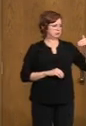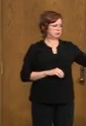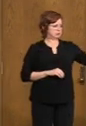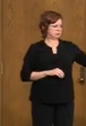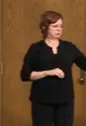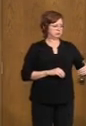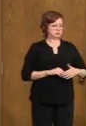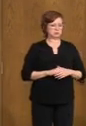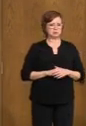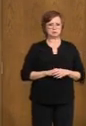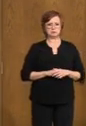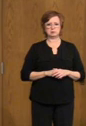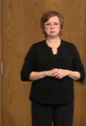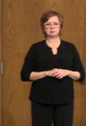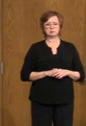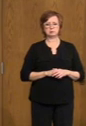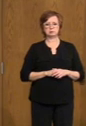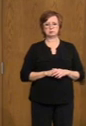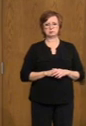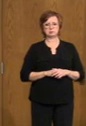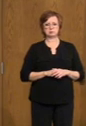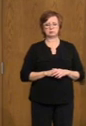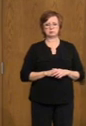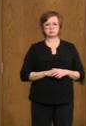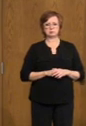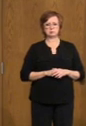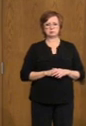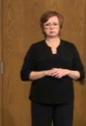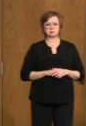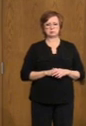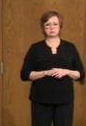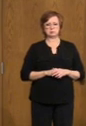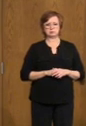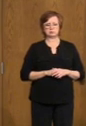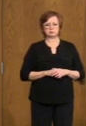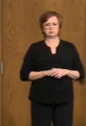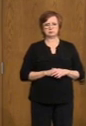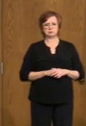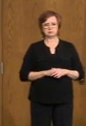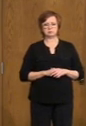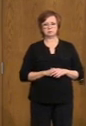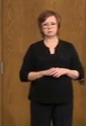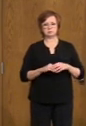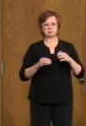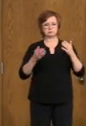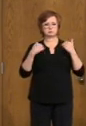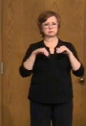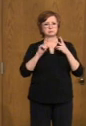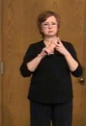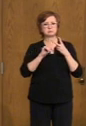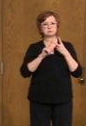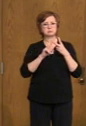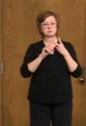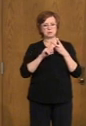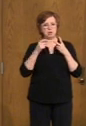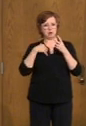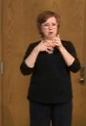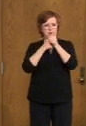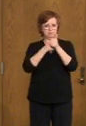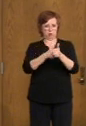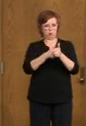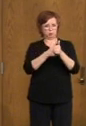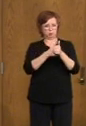I avoid commenting on other provinces and certainly on other states. But, I have been following North Dakota, and